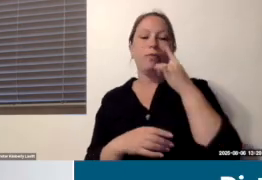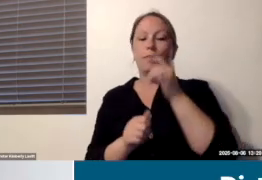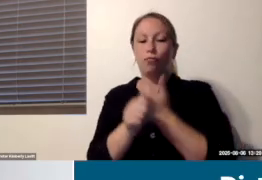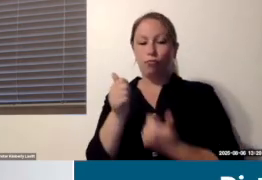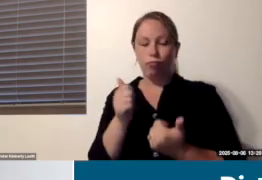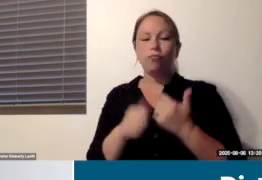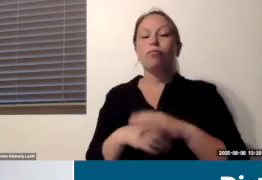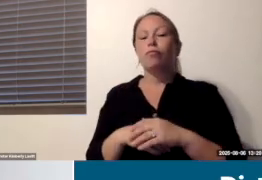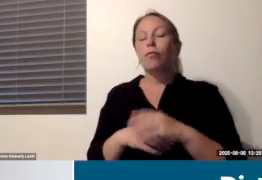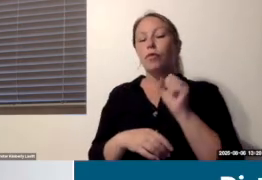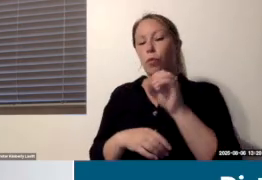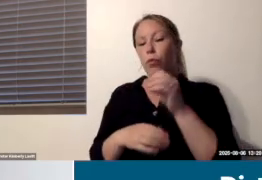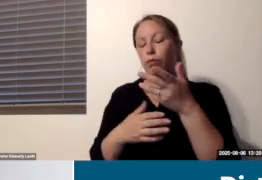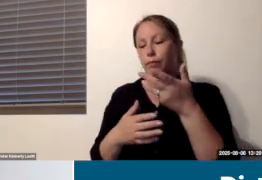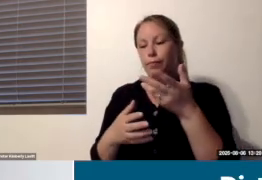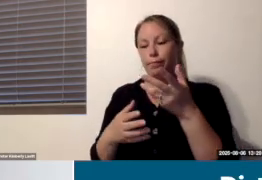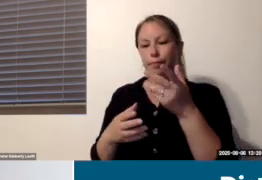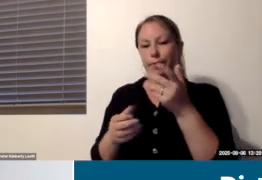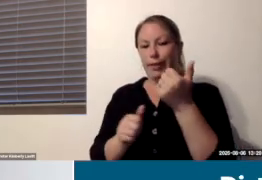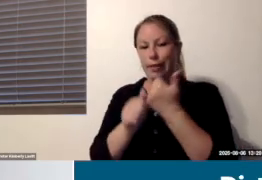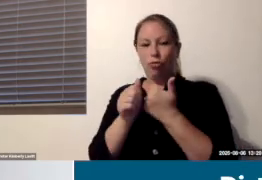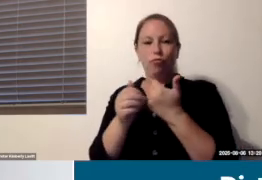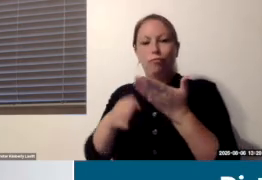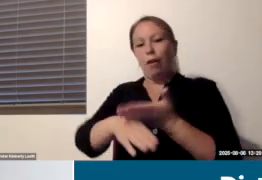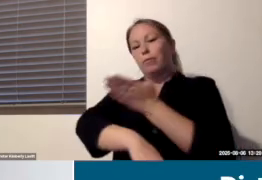also close to address administrative updates as well.